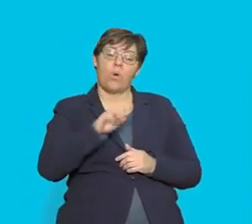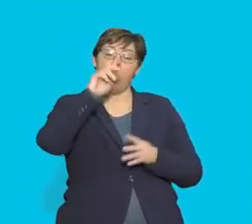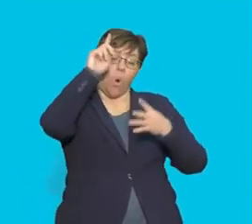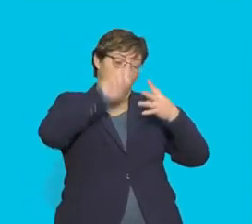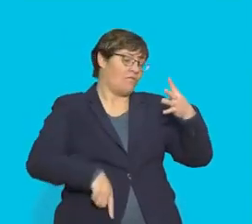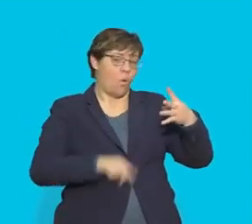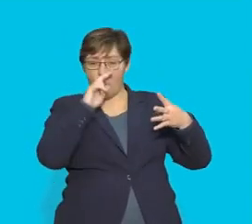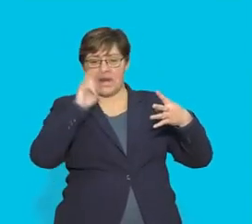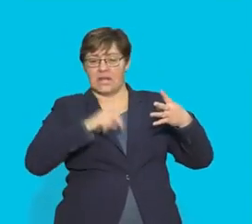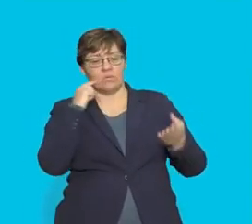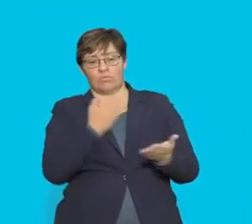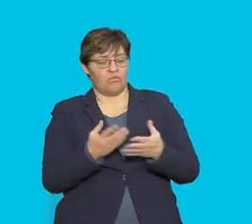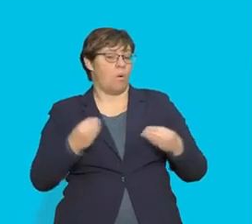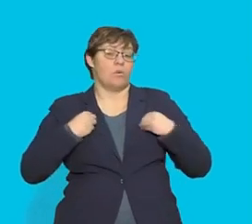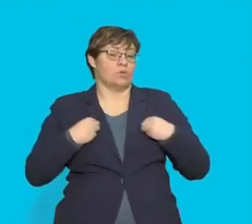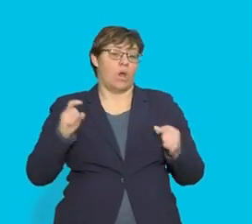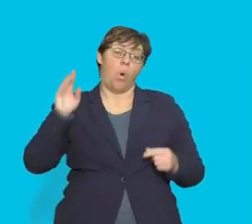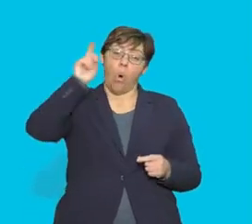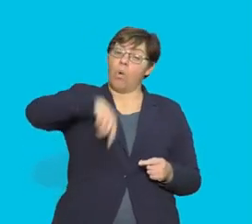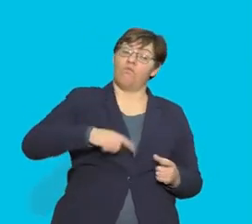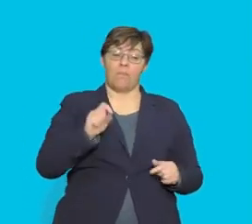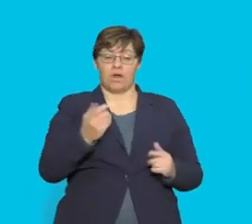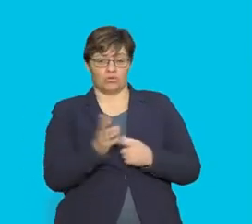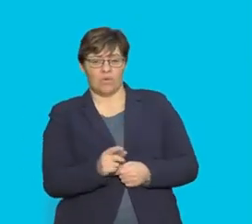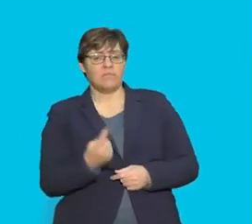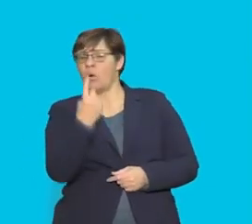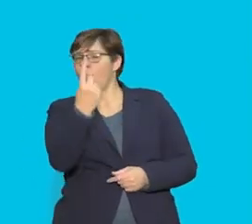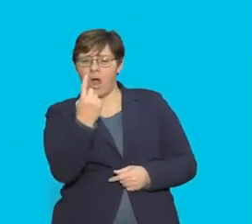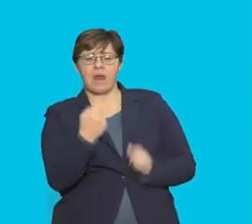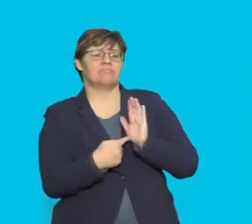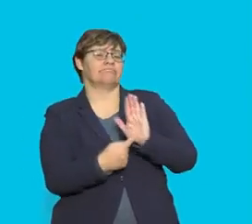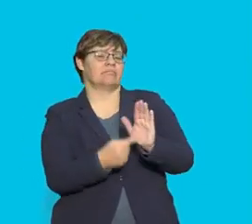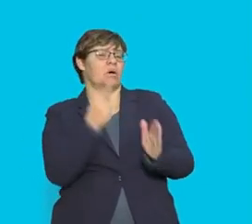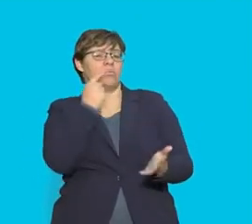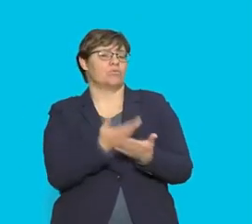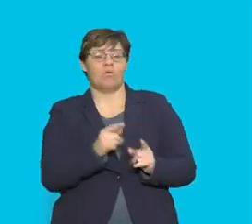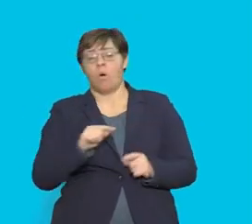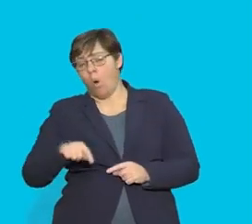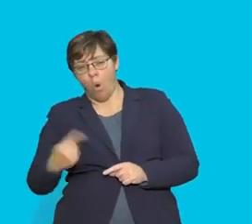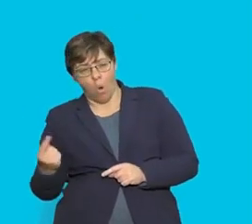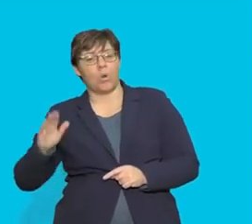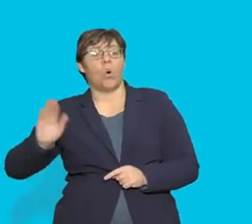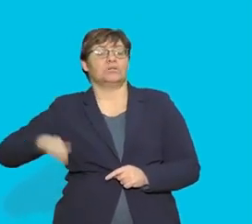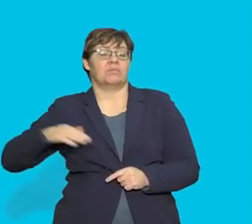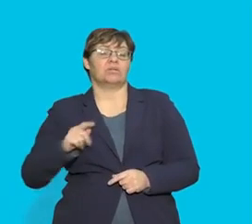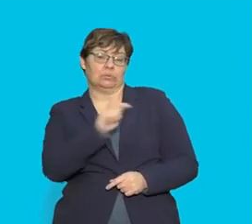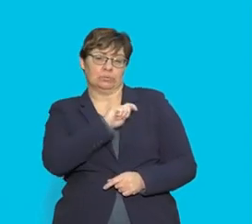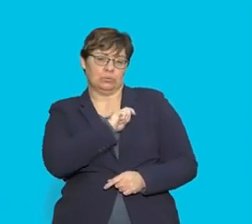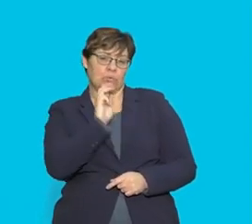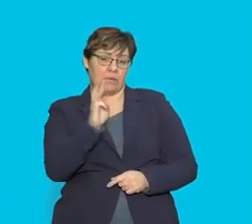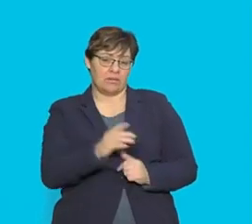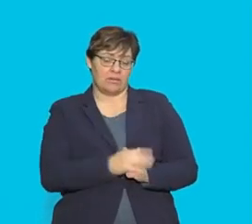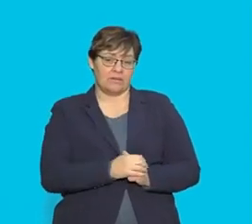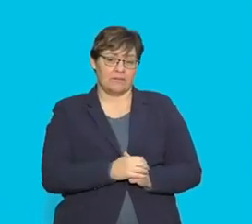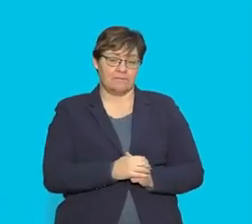prove all four theorems, right, or properties that I have. If you can prove one, I promise you, all the other ones are